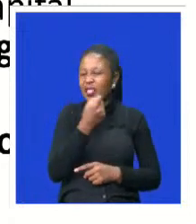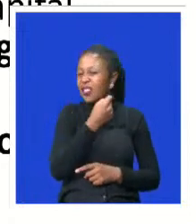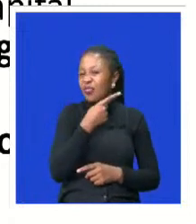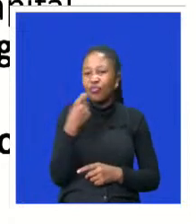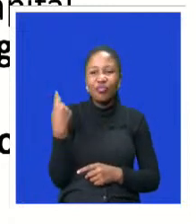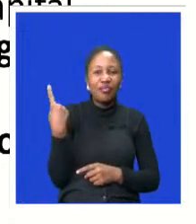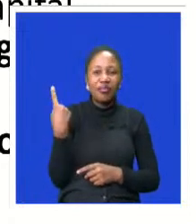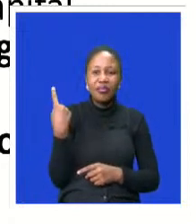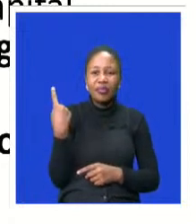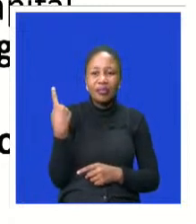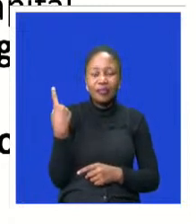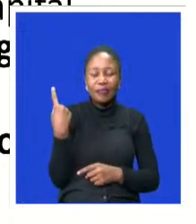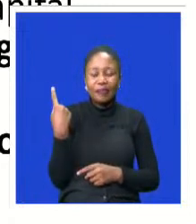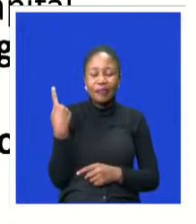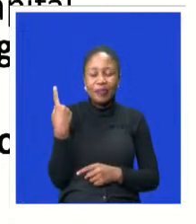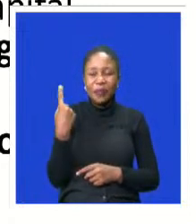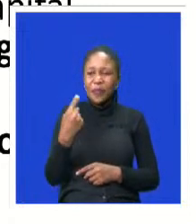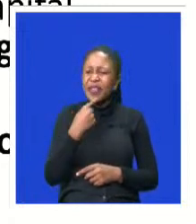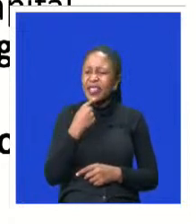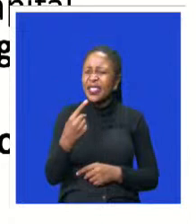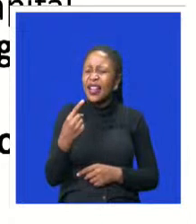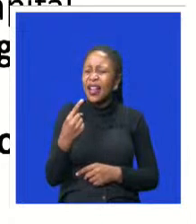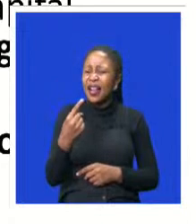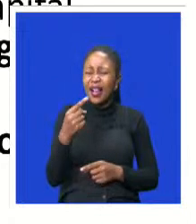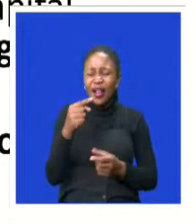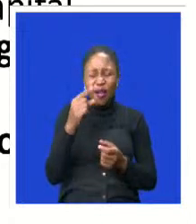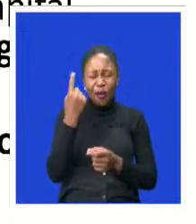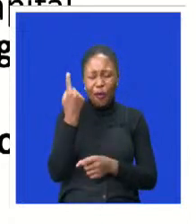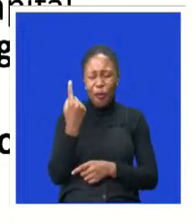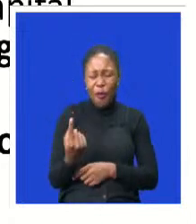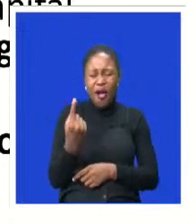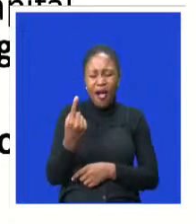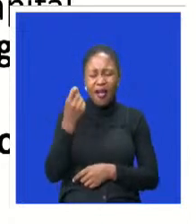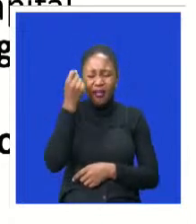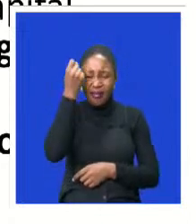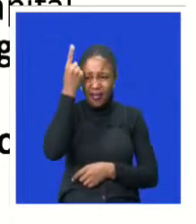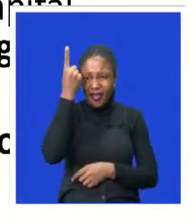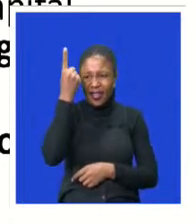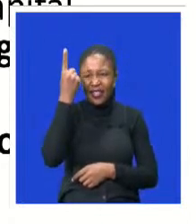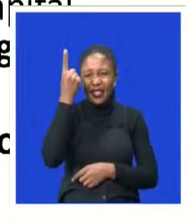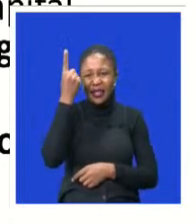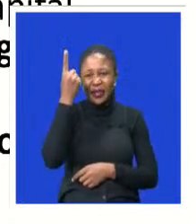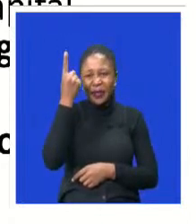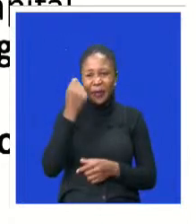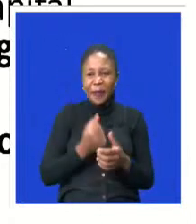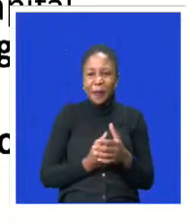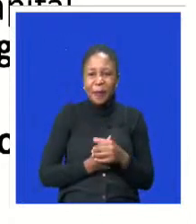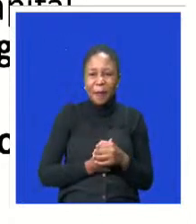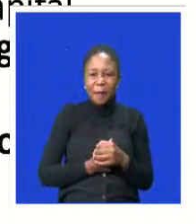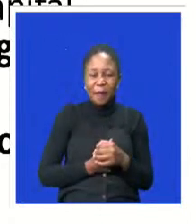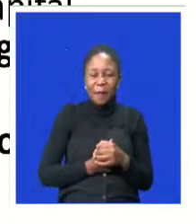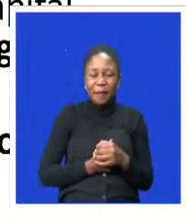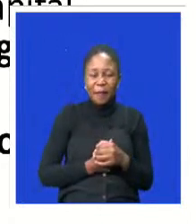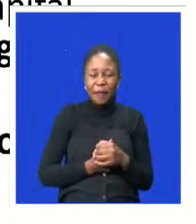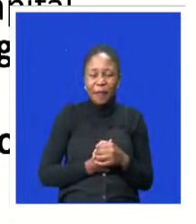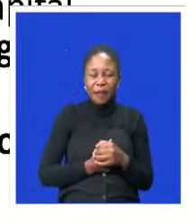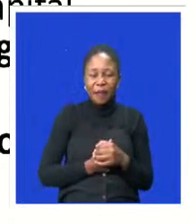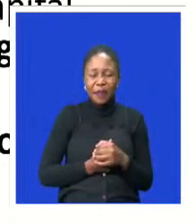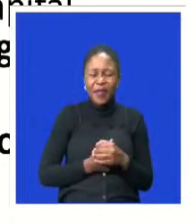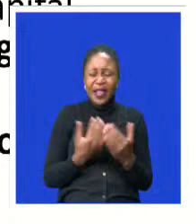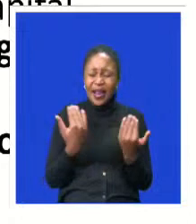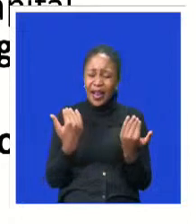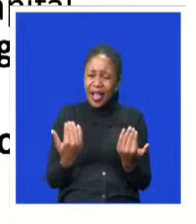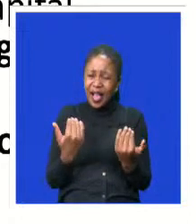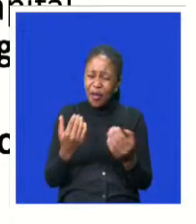as a subject. One of the most hated chores for many people. What is being talked about is the